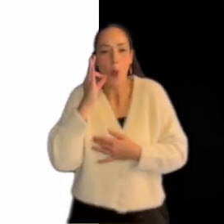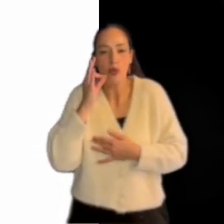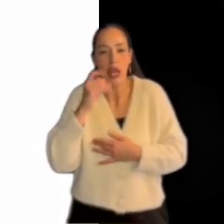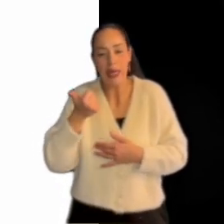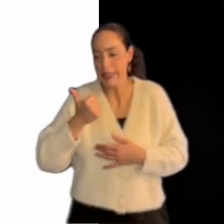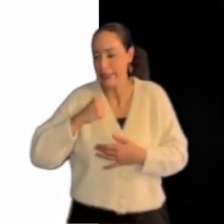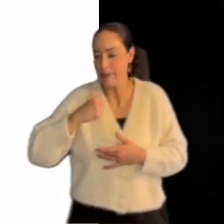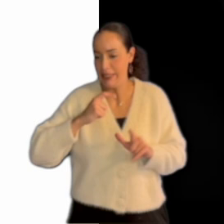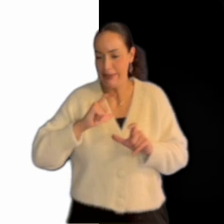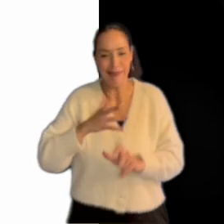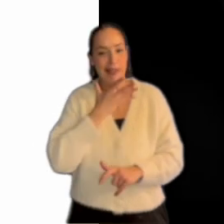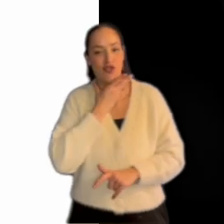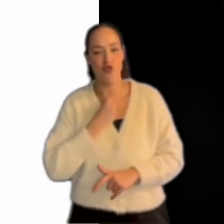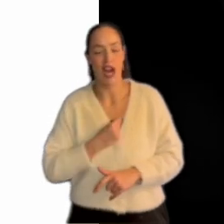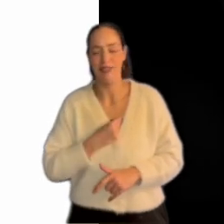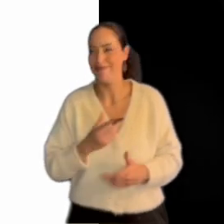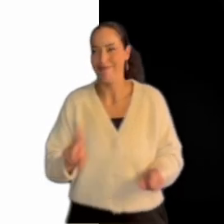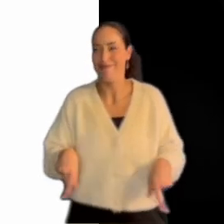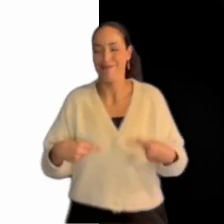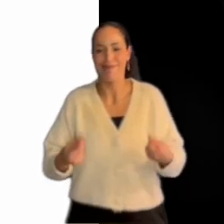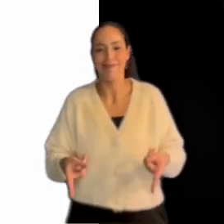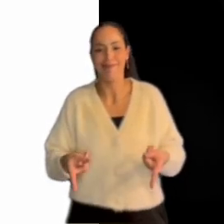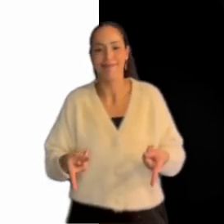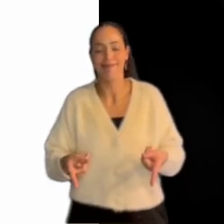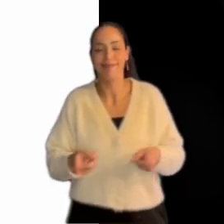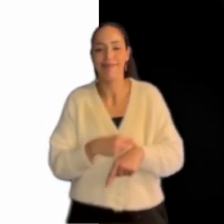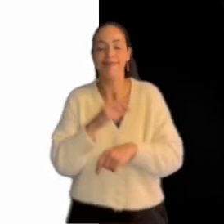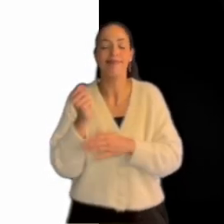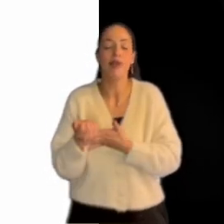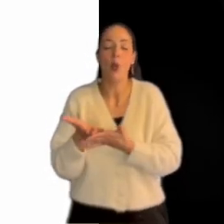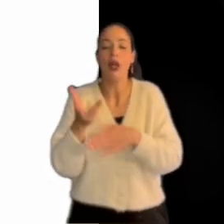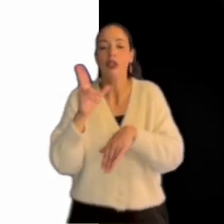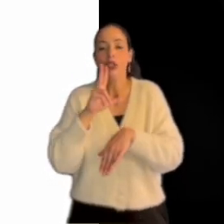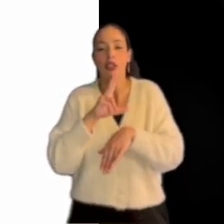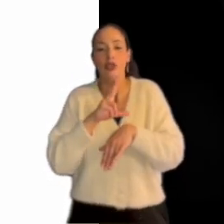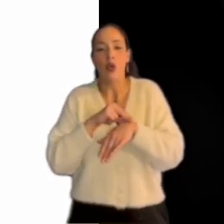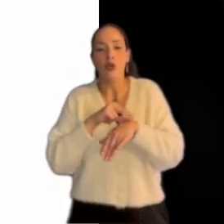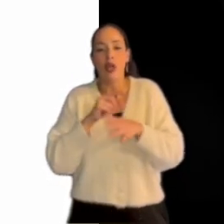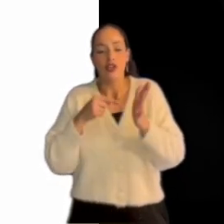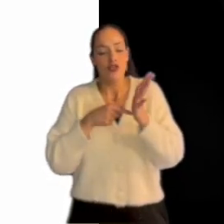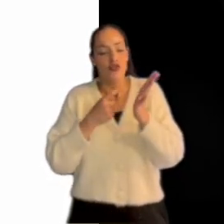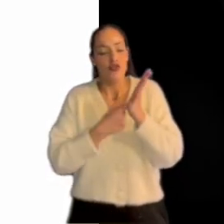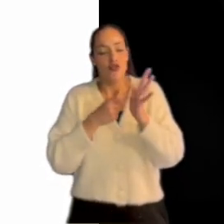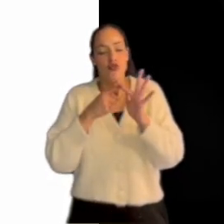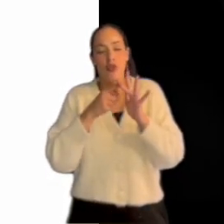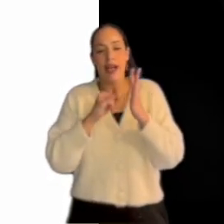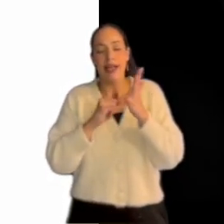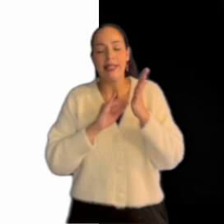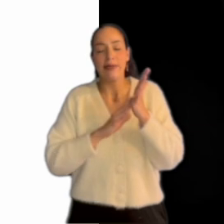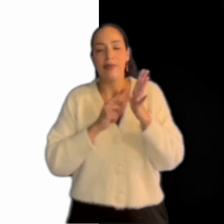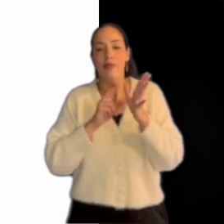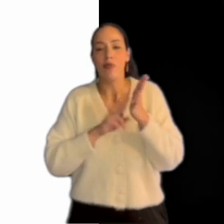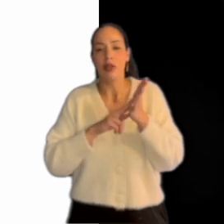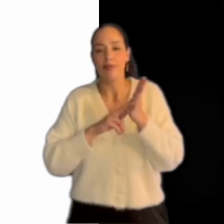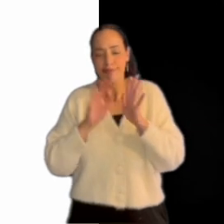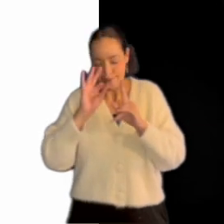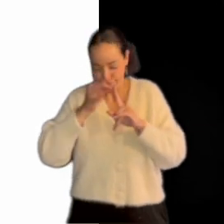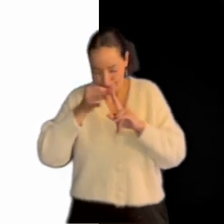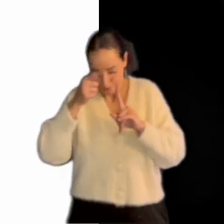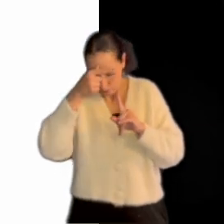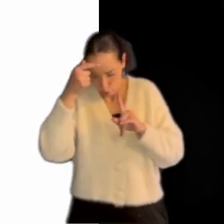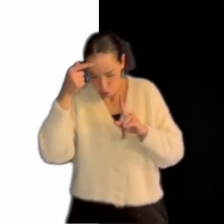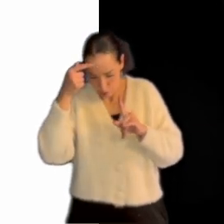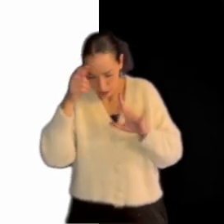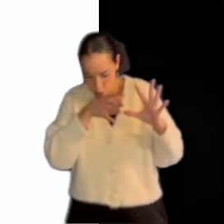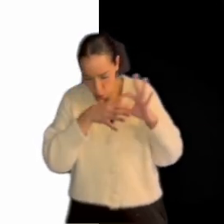Dr. Karen Traceman, a clinical psychologist specialising in working with organisations and trauma, explains how, just like people,